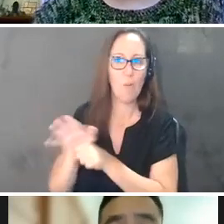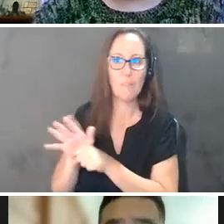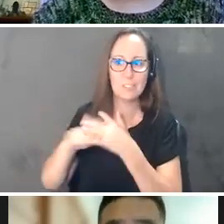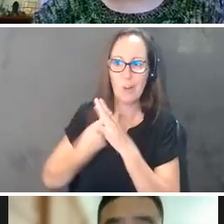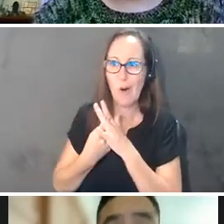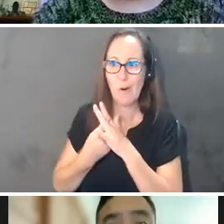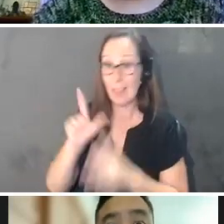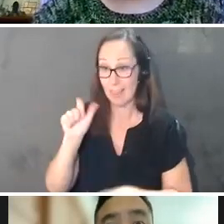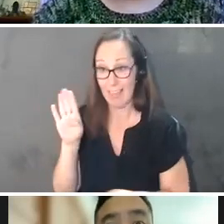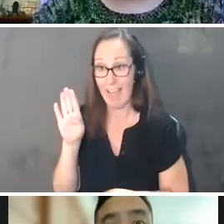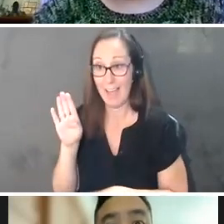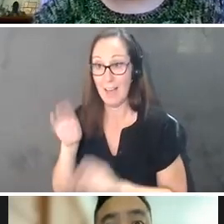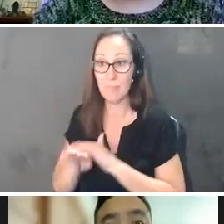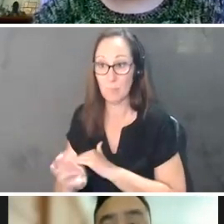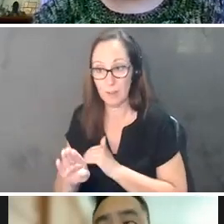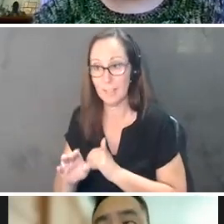get it done in a lab.